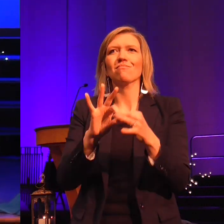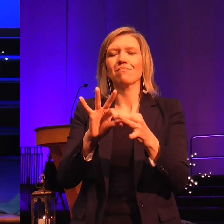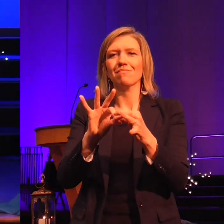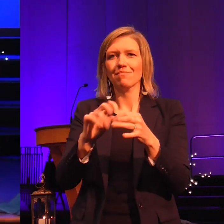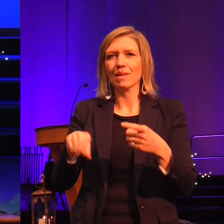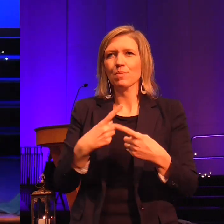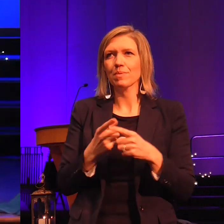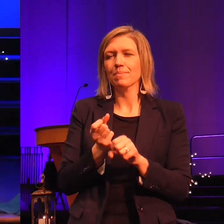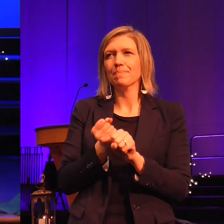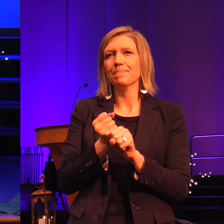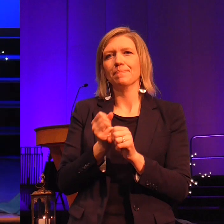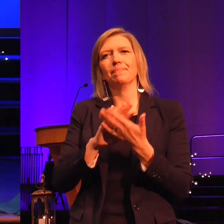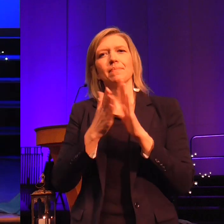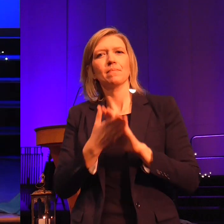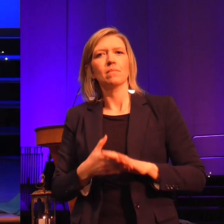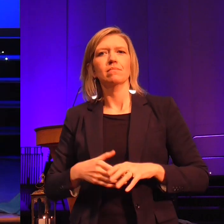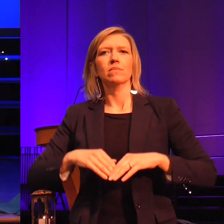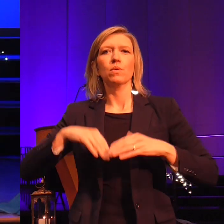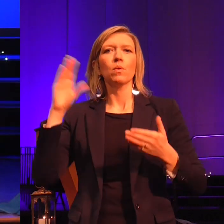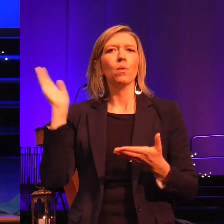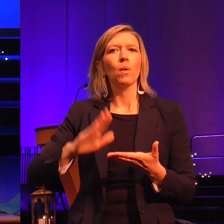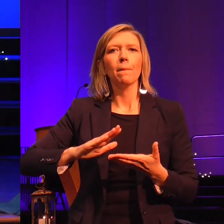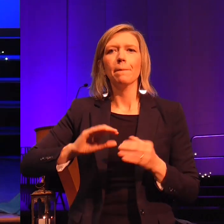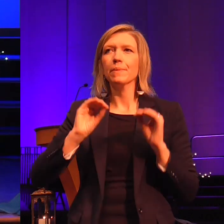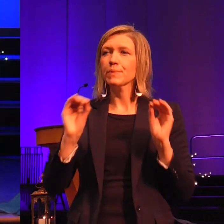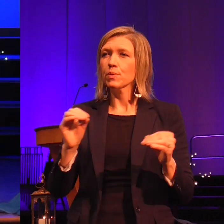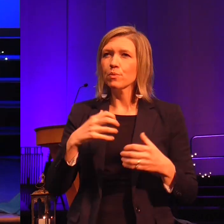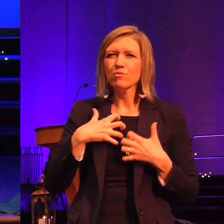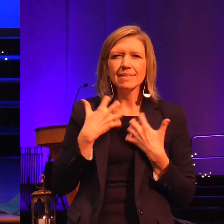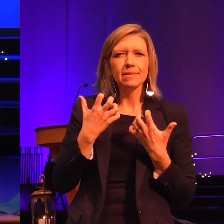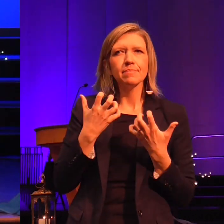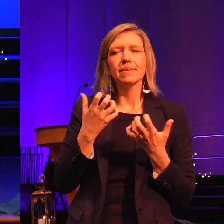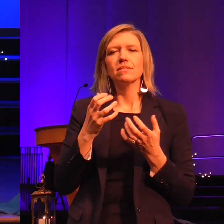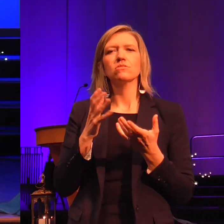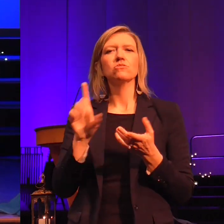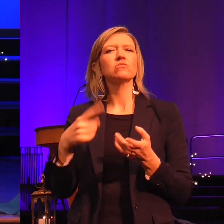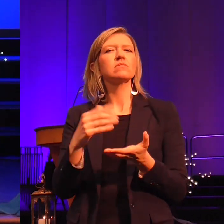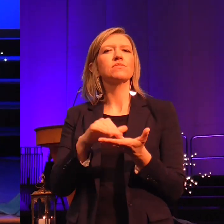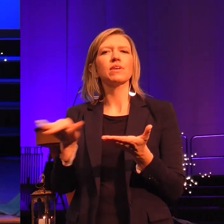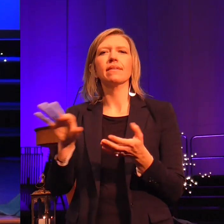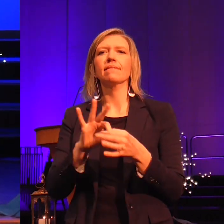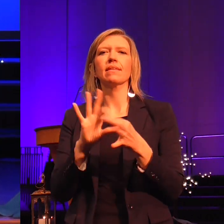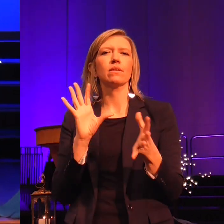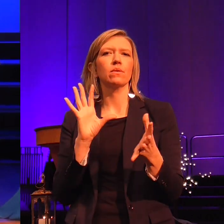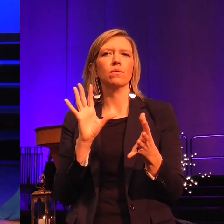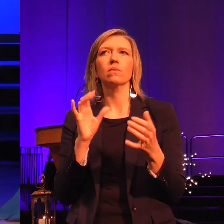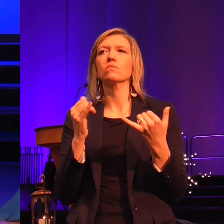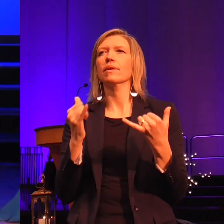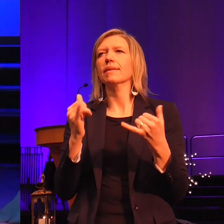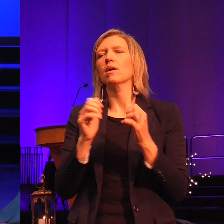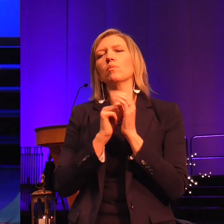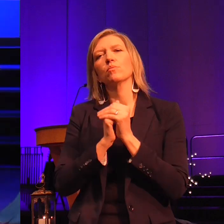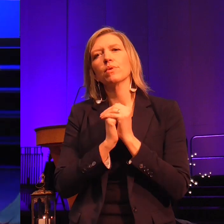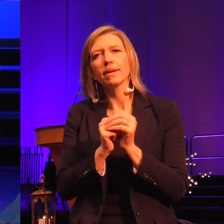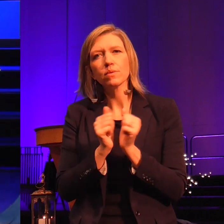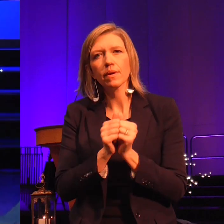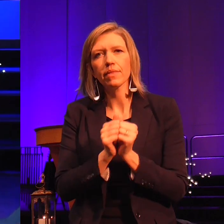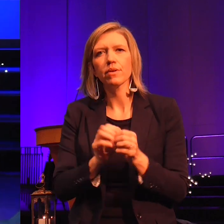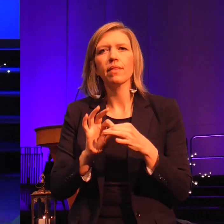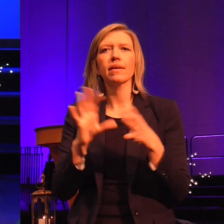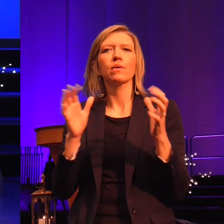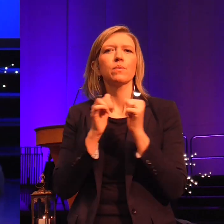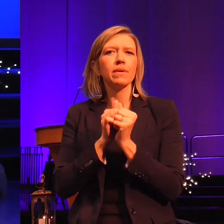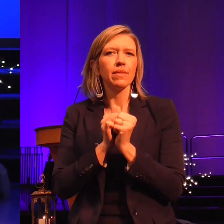become resentment-free, forgiving, letting go. Let's let go together now as we pray. I invite our practitioner